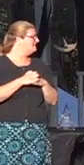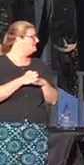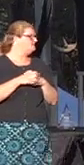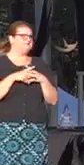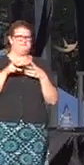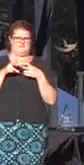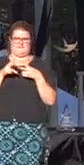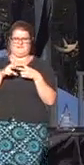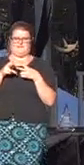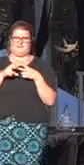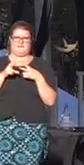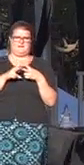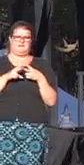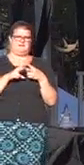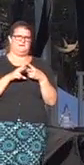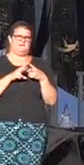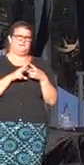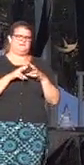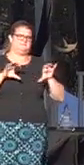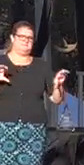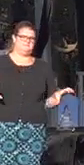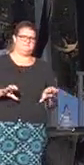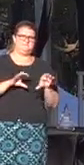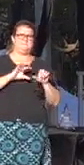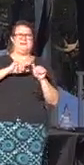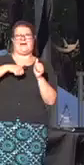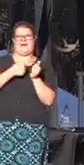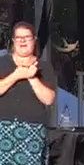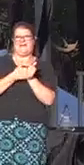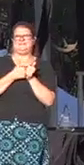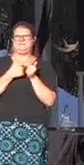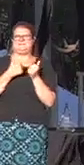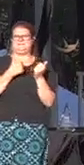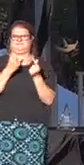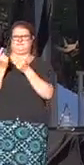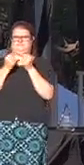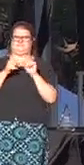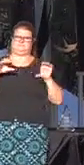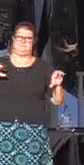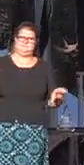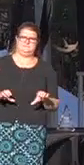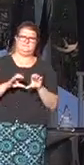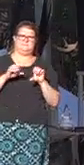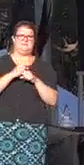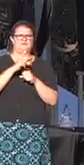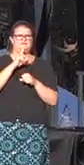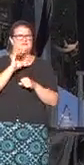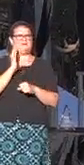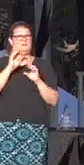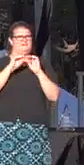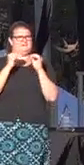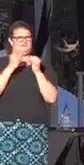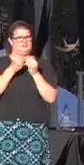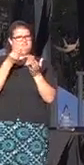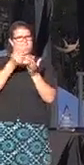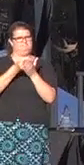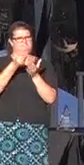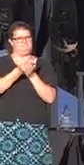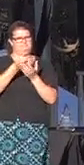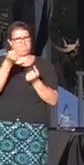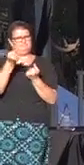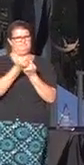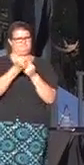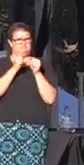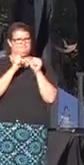They contribute savvy behind the scenes leadership to ensure our organization is fiscally strong. It meets the needs